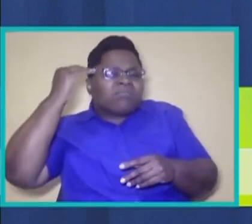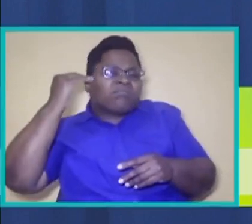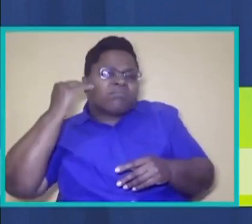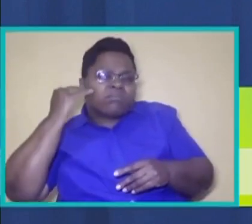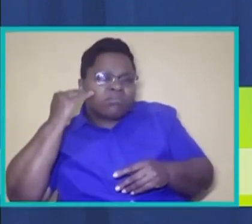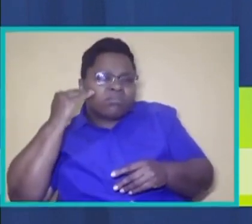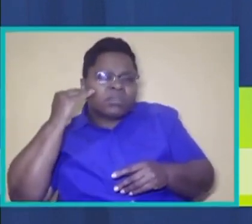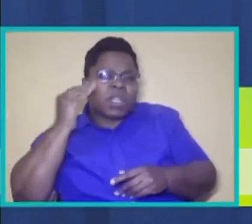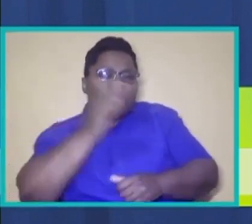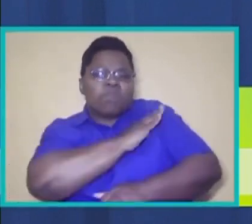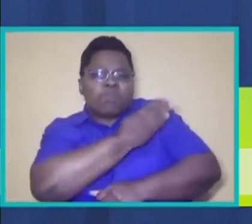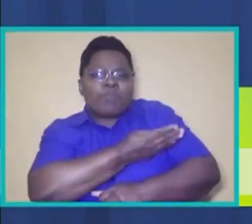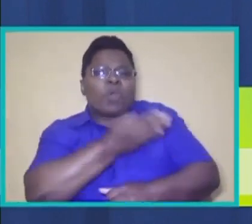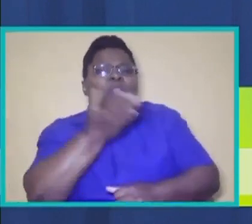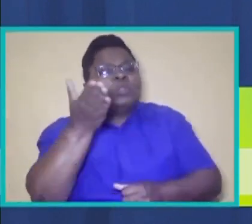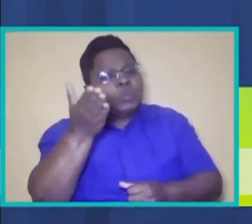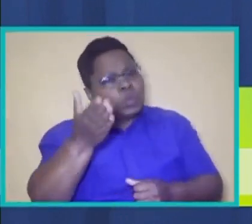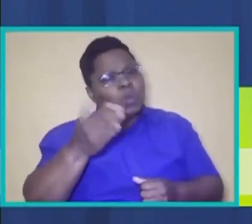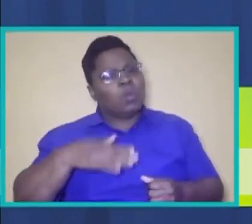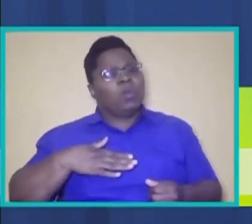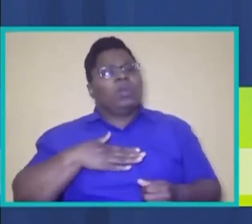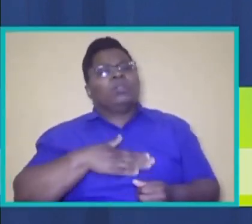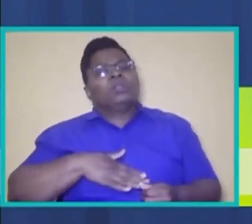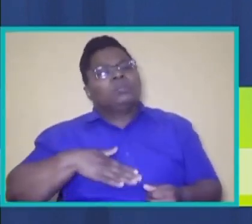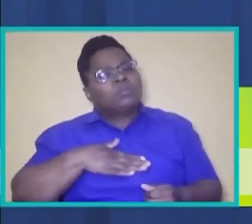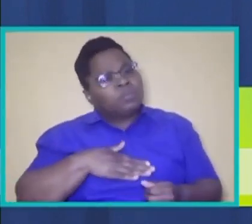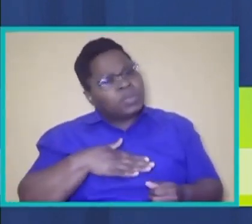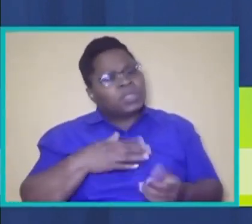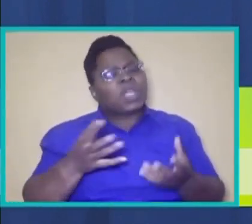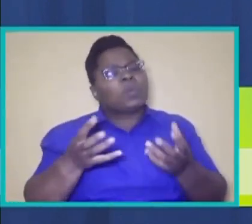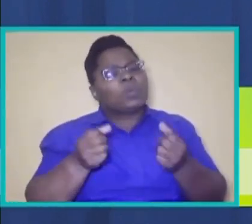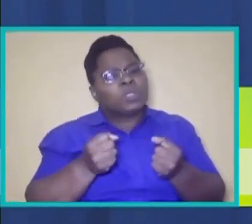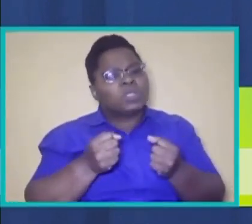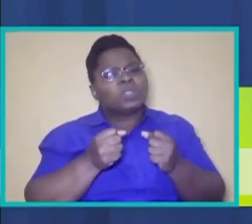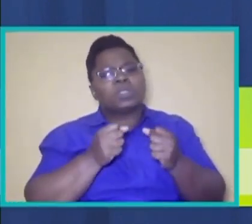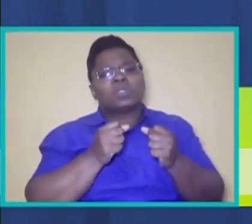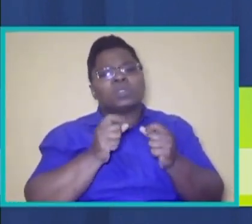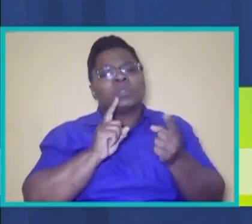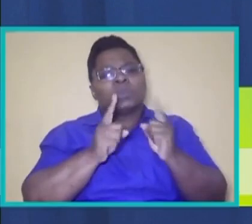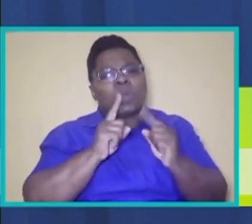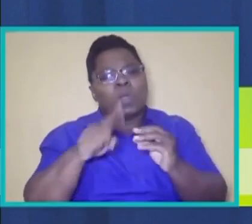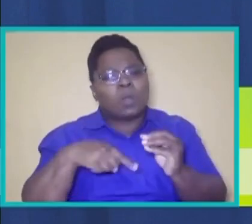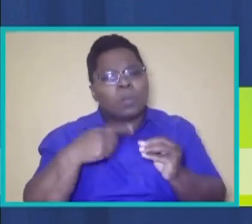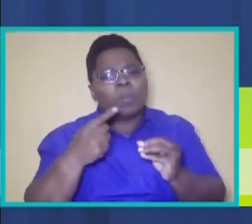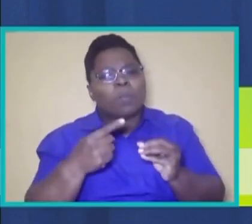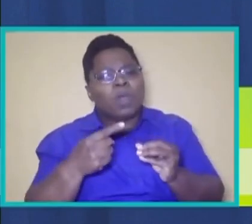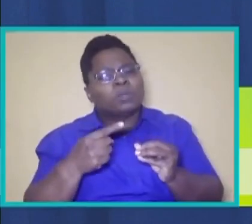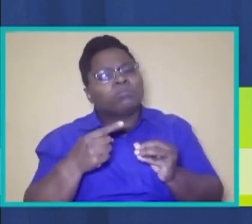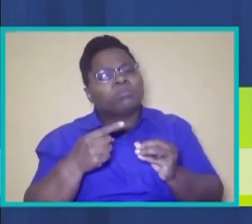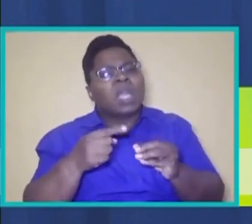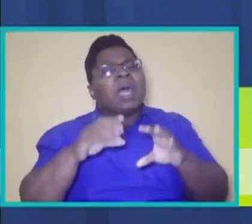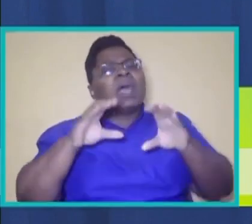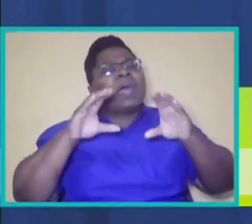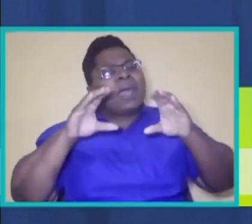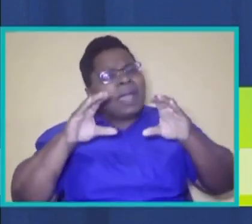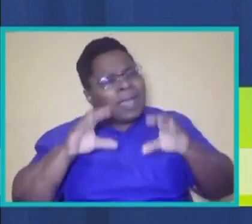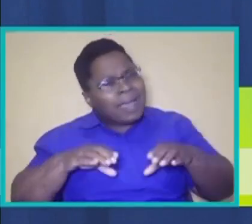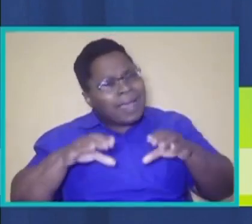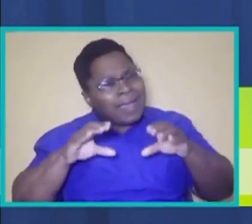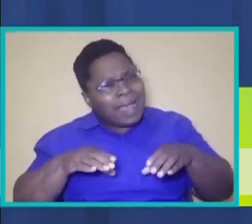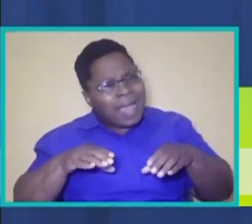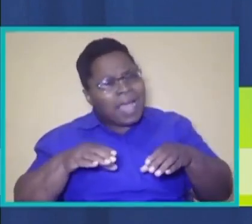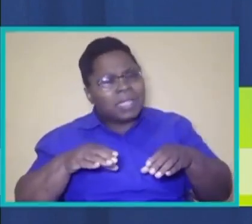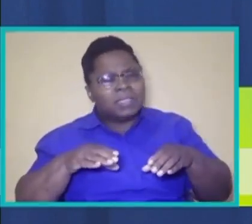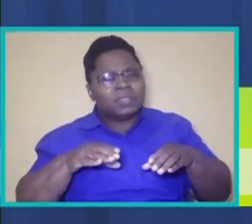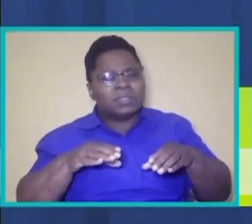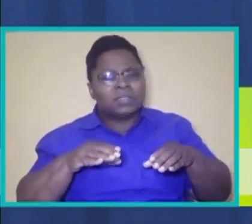can we be decentralized enough so that we have someone who is at the helm and says, this is the step that we're going